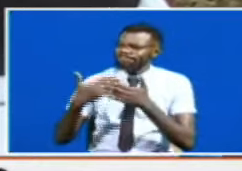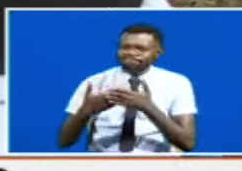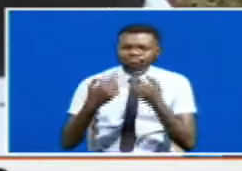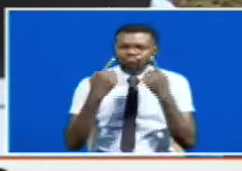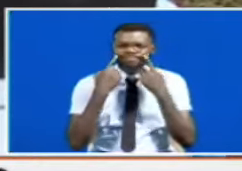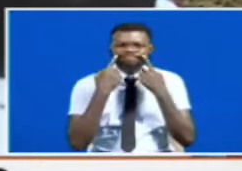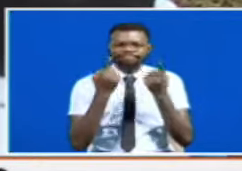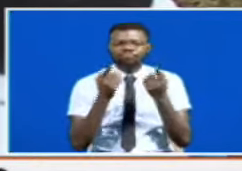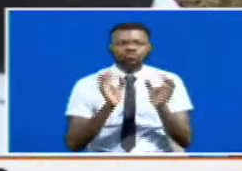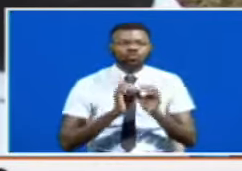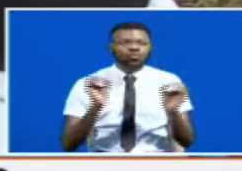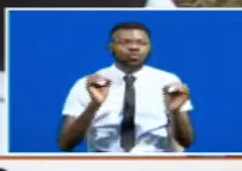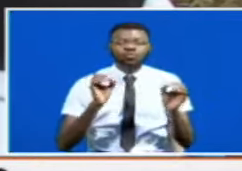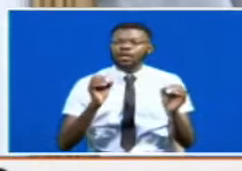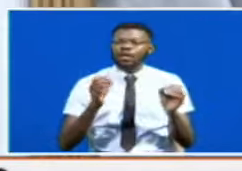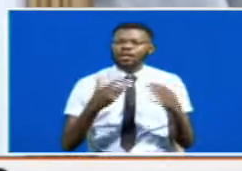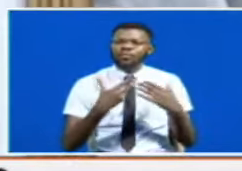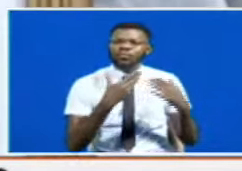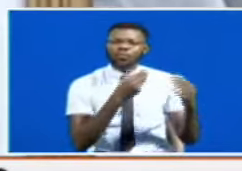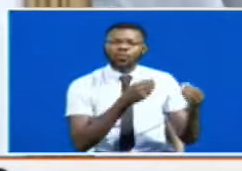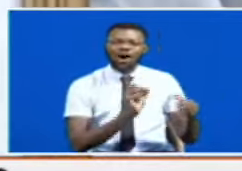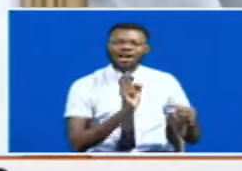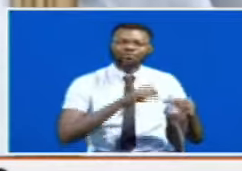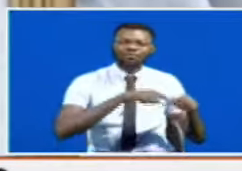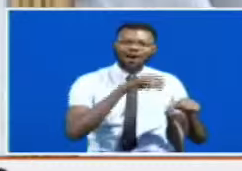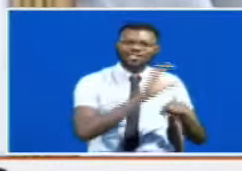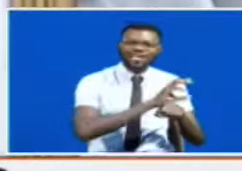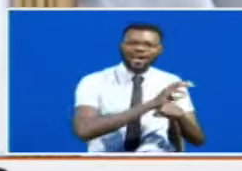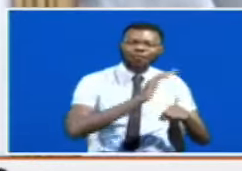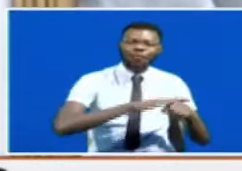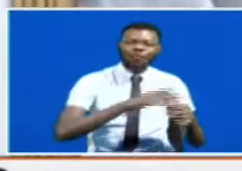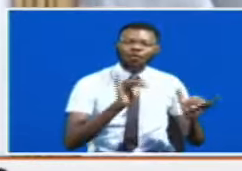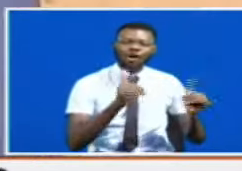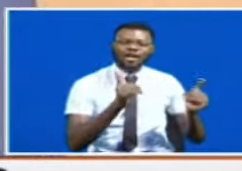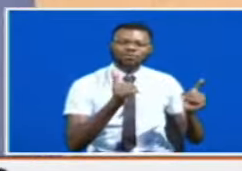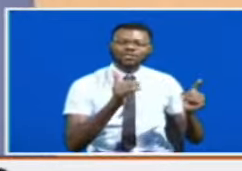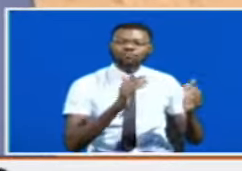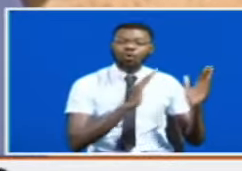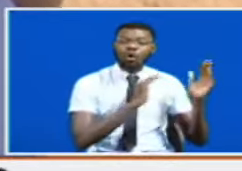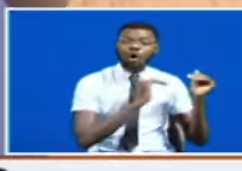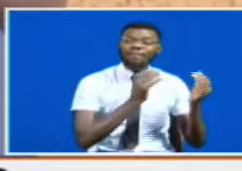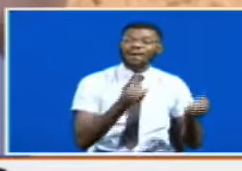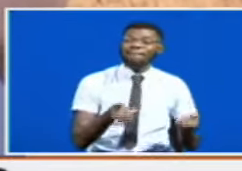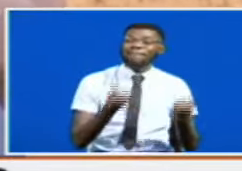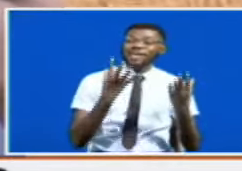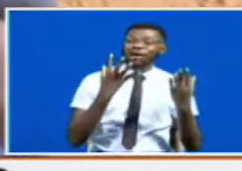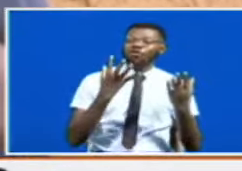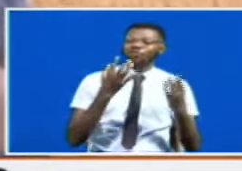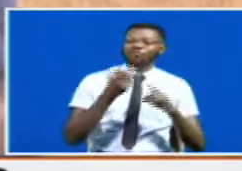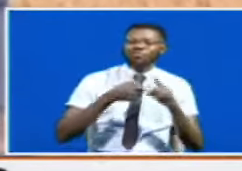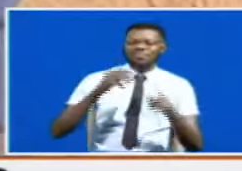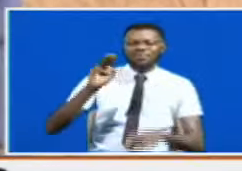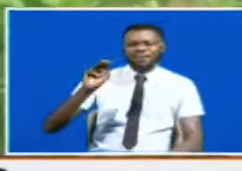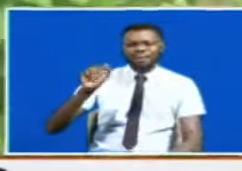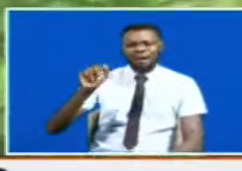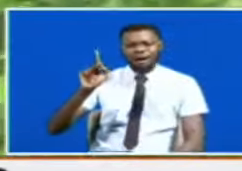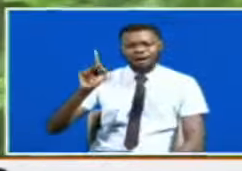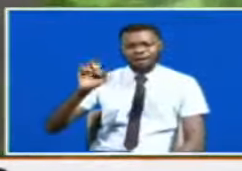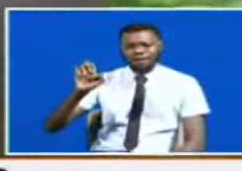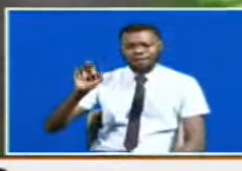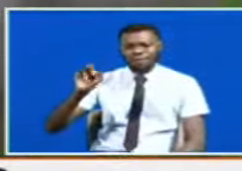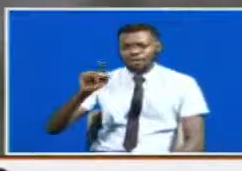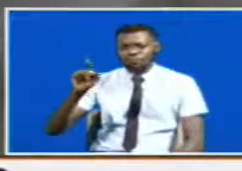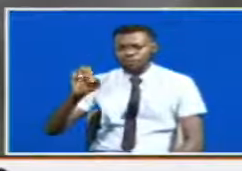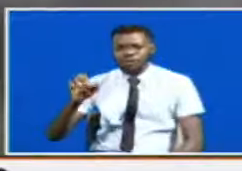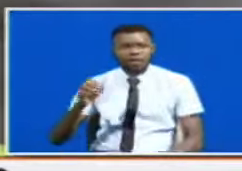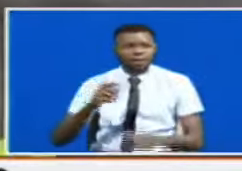to join the Good News International Church with the hope of a miracle from Mackenzie. News that things went south triggered